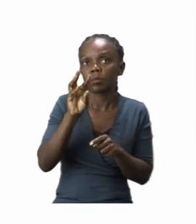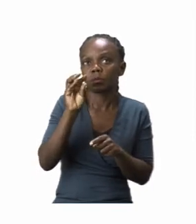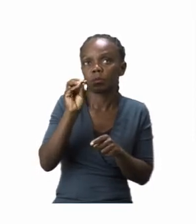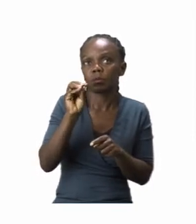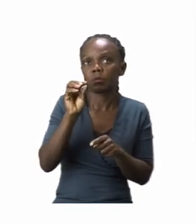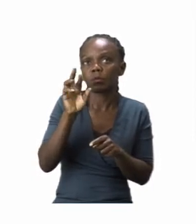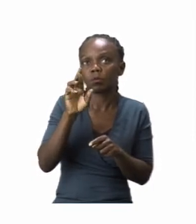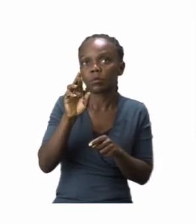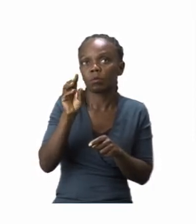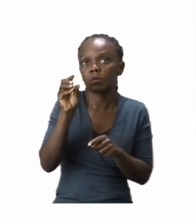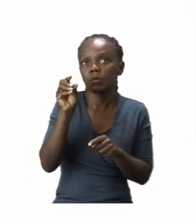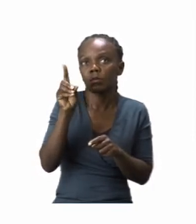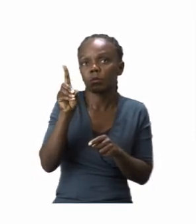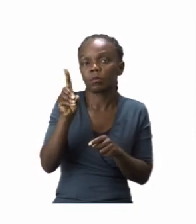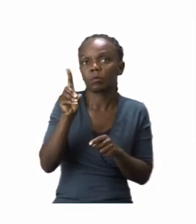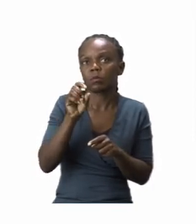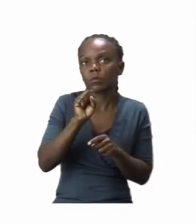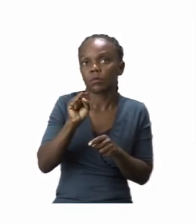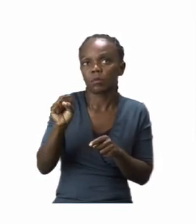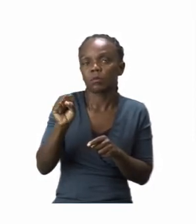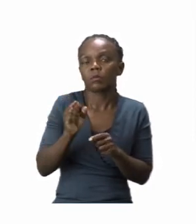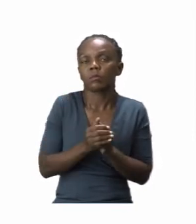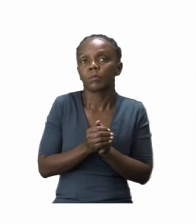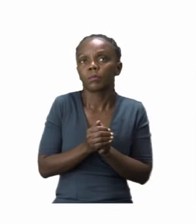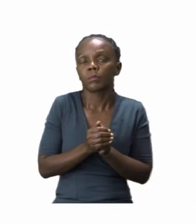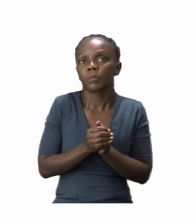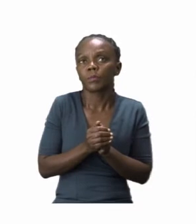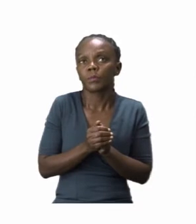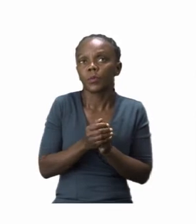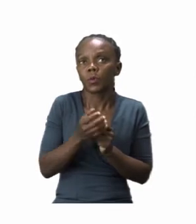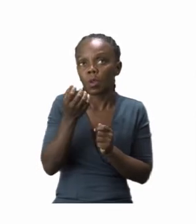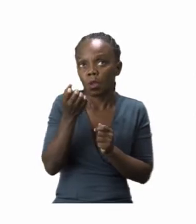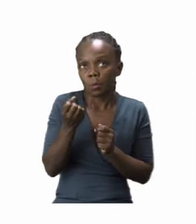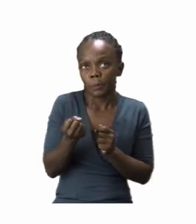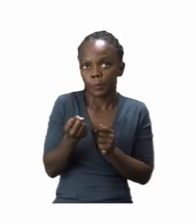words for us today. We have the word, repeat after me,